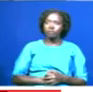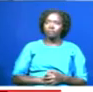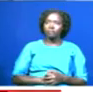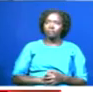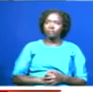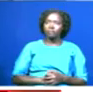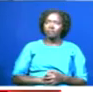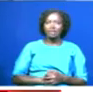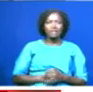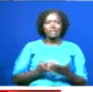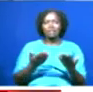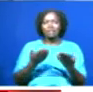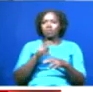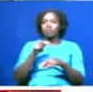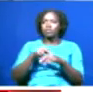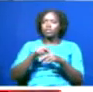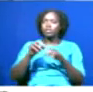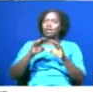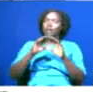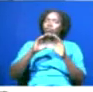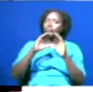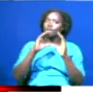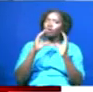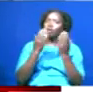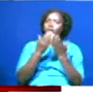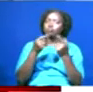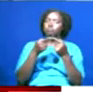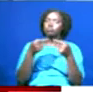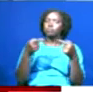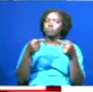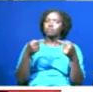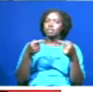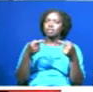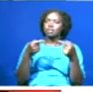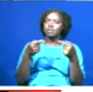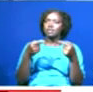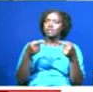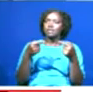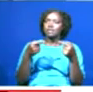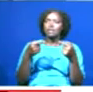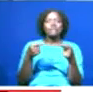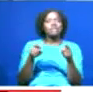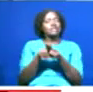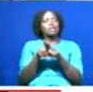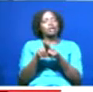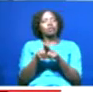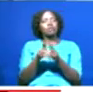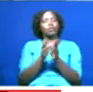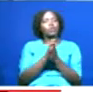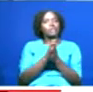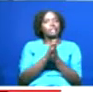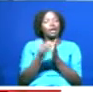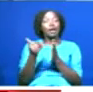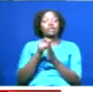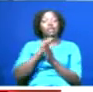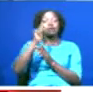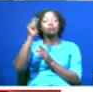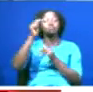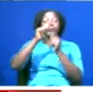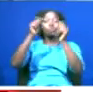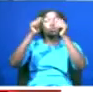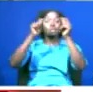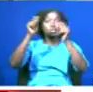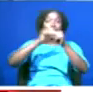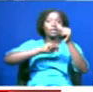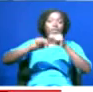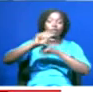Now, here's the thing. The nationwide protests that were organized by the opposition in Kenya, they coincided with other protests around the